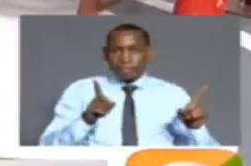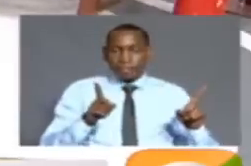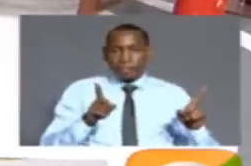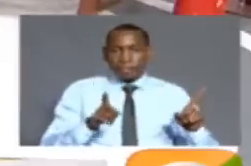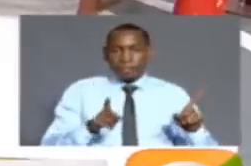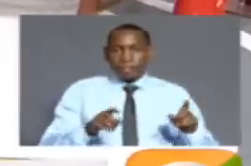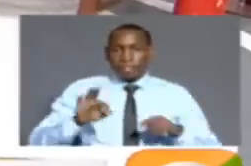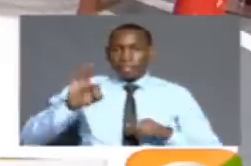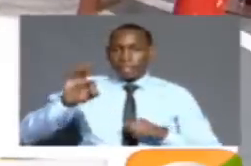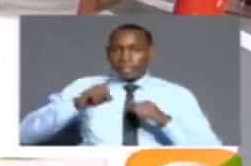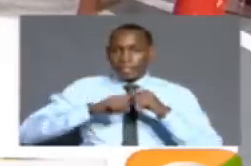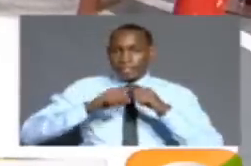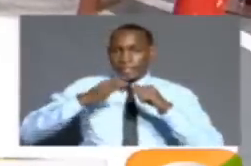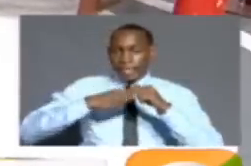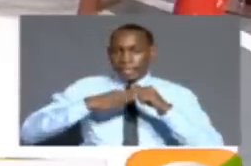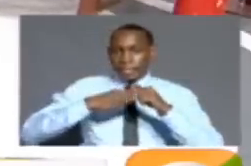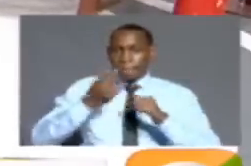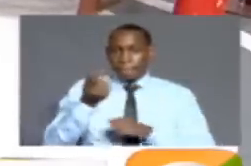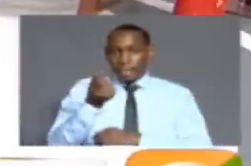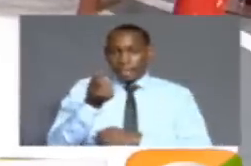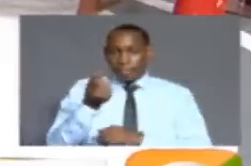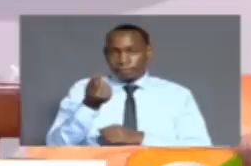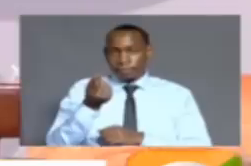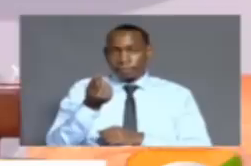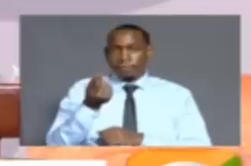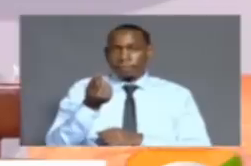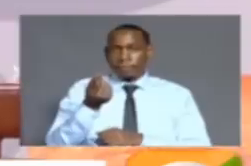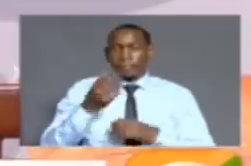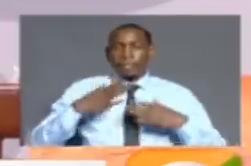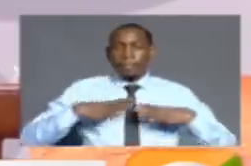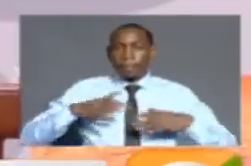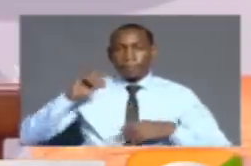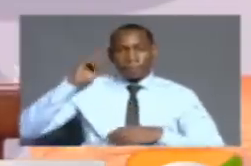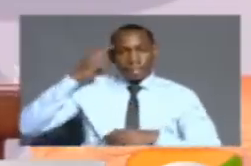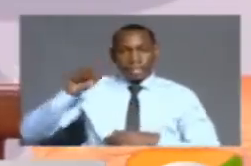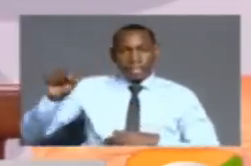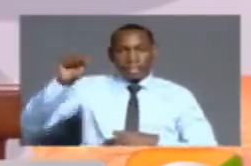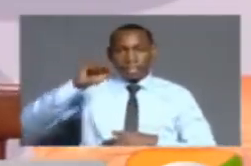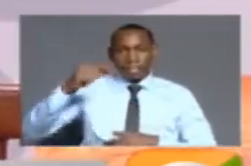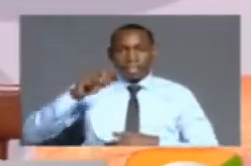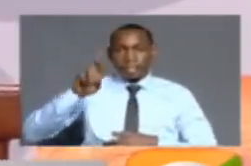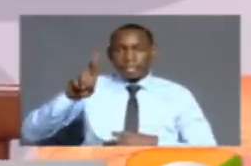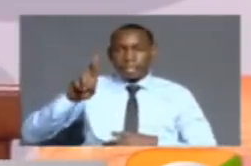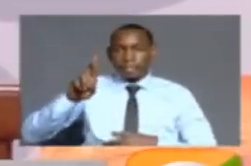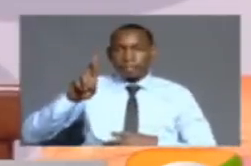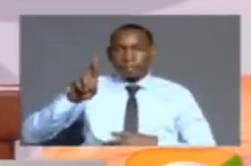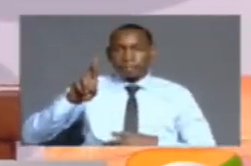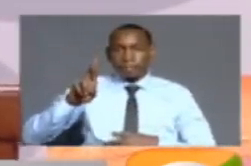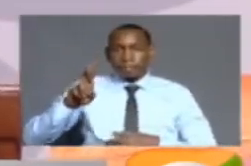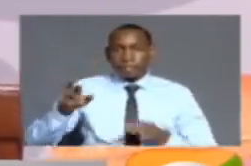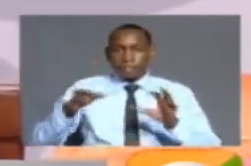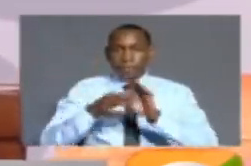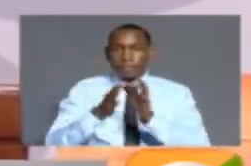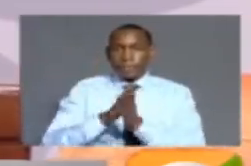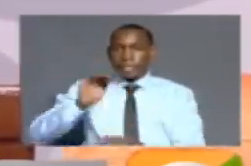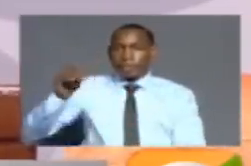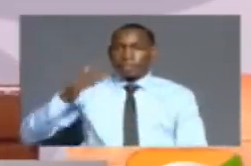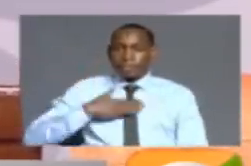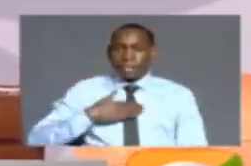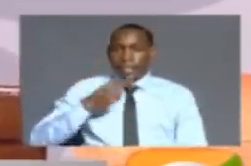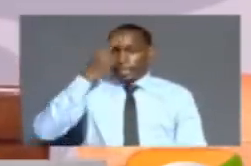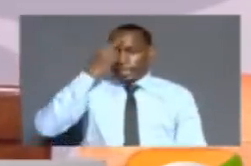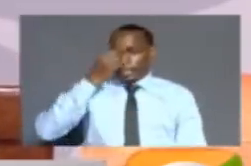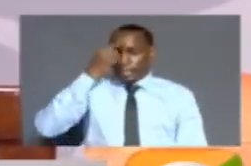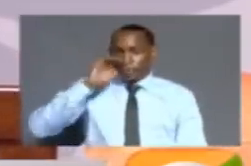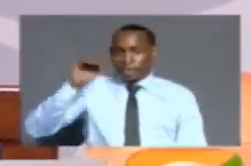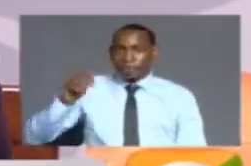amount of money, you know, 368. Yes. To get, and you know, people think that SDR is in her county. It is actually in my county. Mm. It is in Narok County,